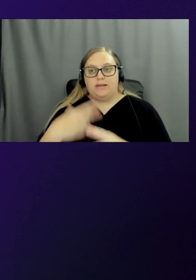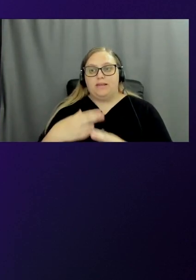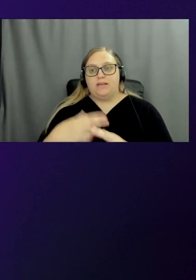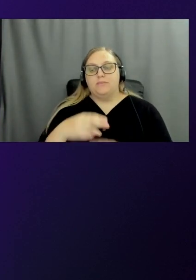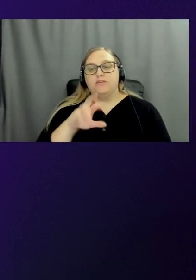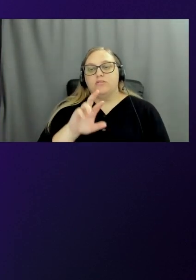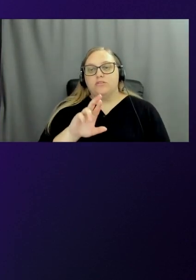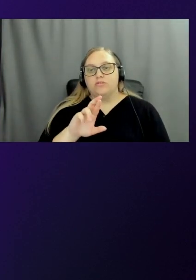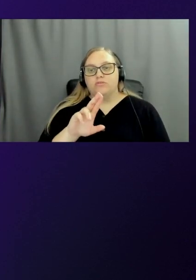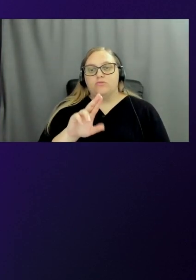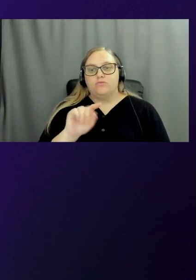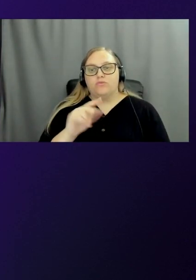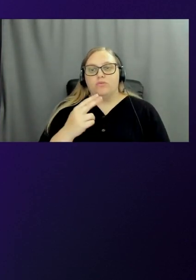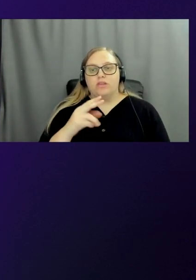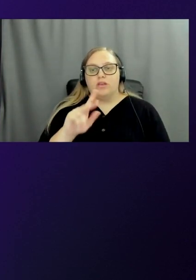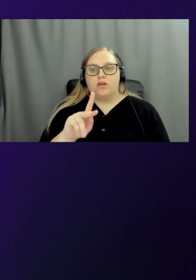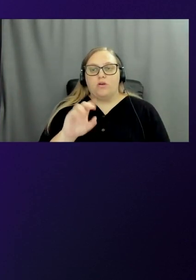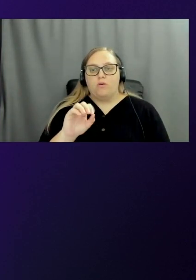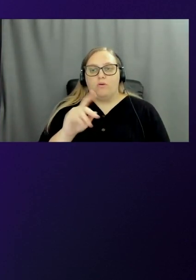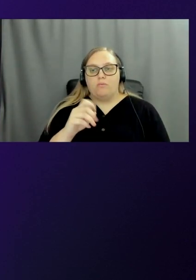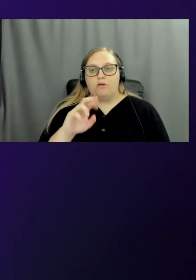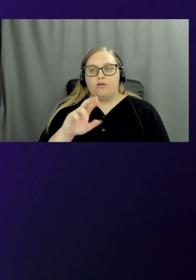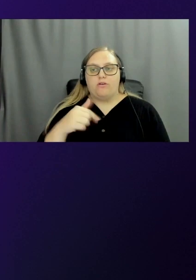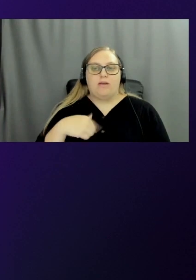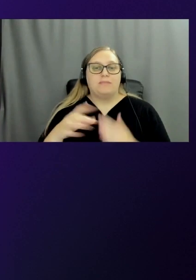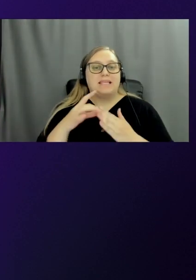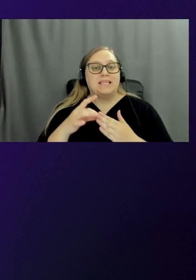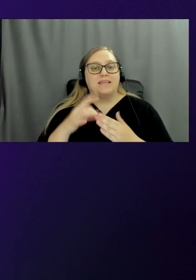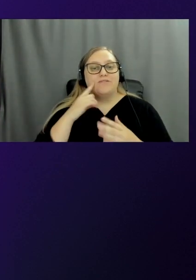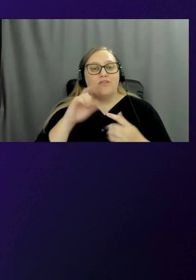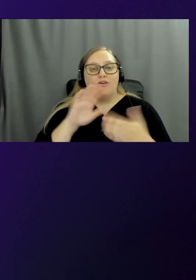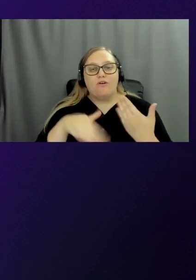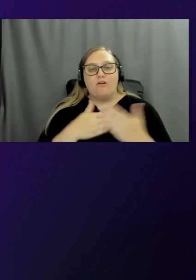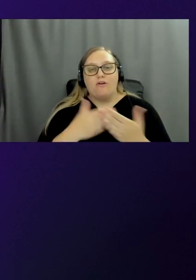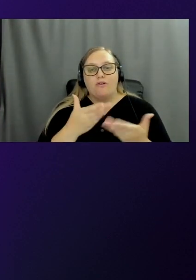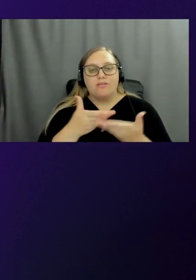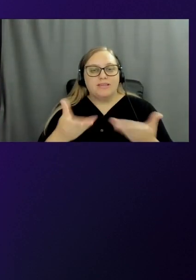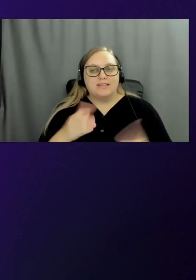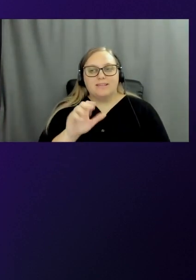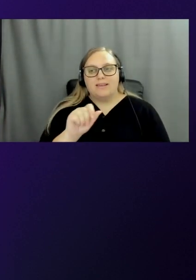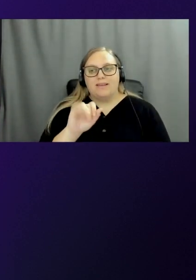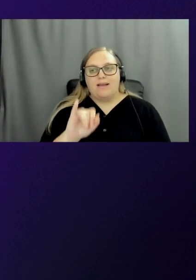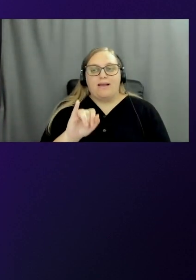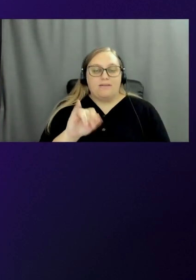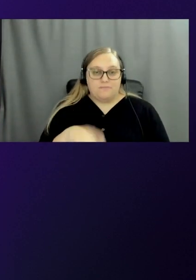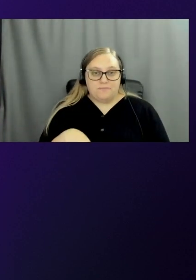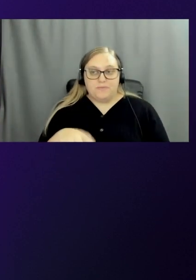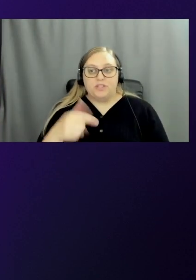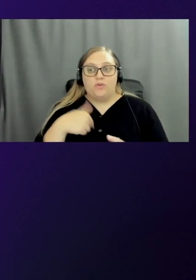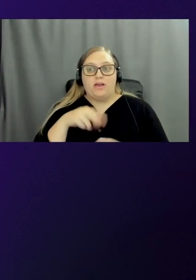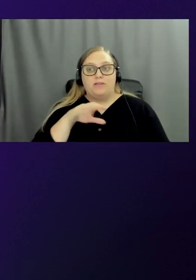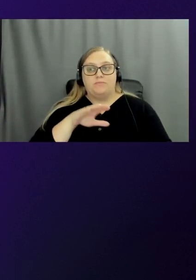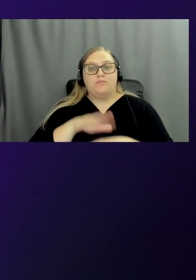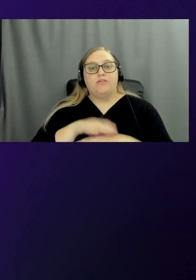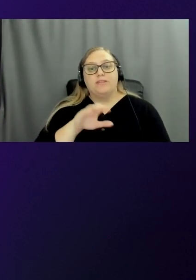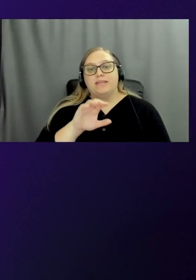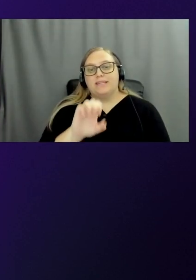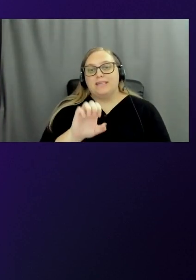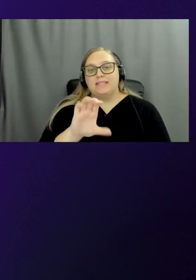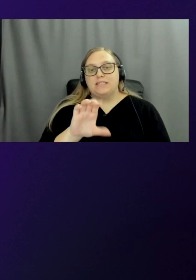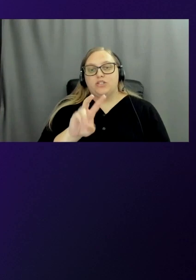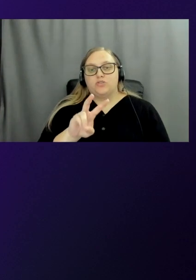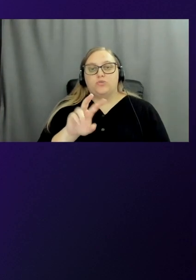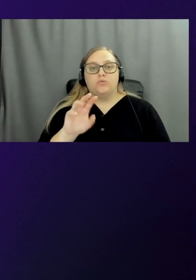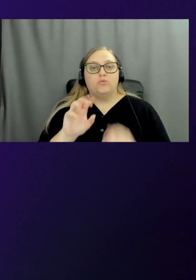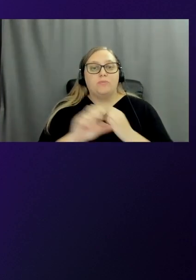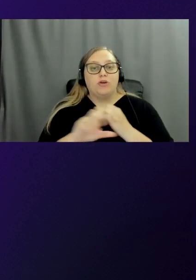and I am the product marketing lead for all things AI ML acceleration. I sit in the EC2 product marketing team, and I'm joined